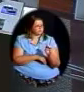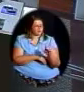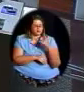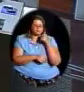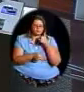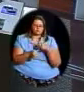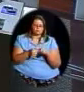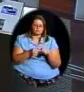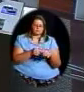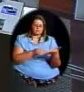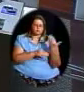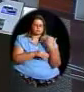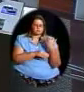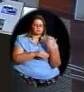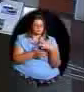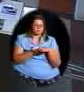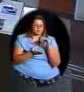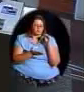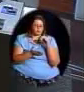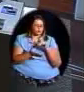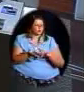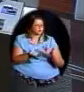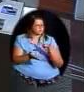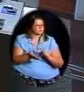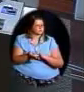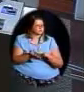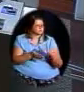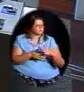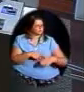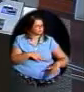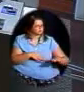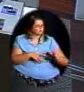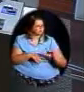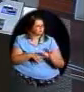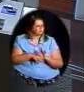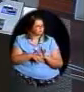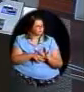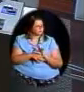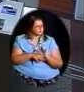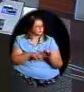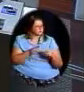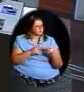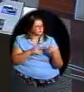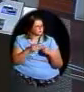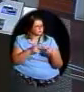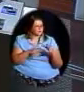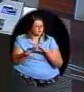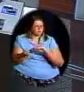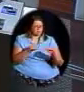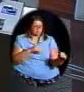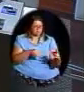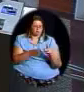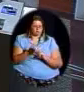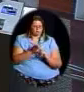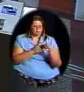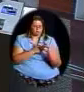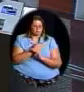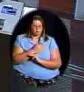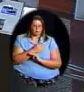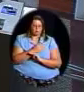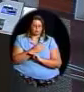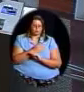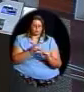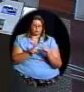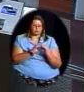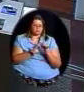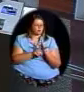former Prairie Learning Center facility, which we did move that program effective this August to the